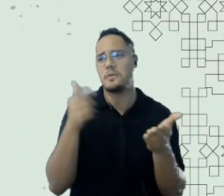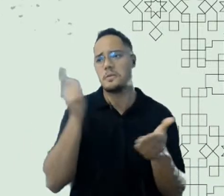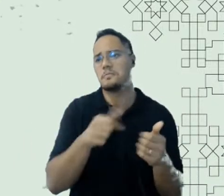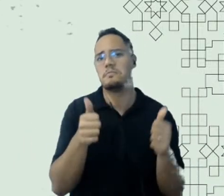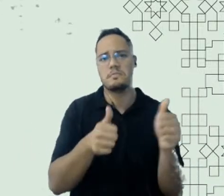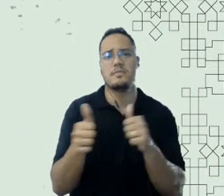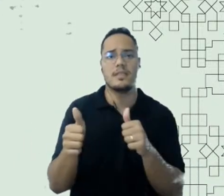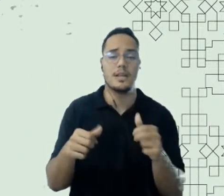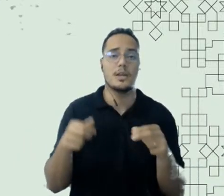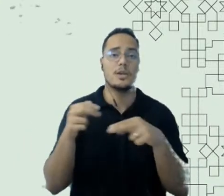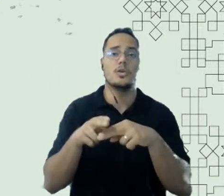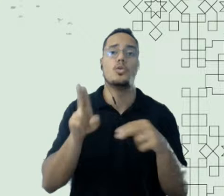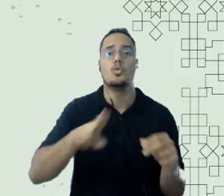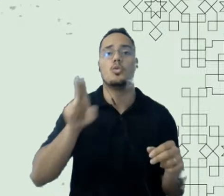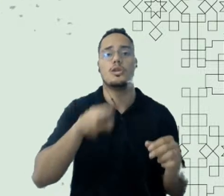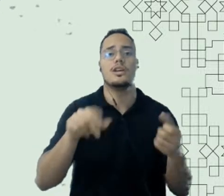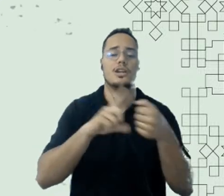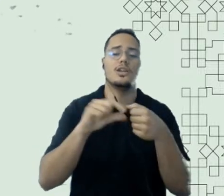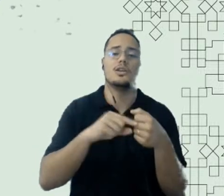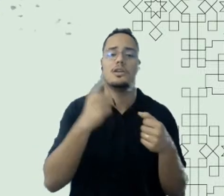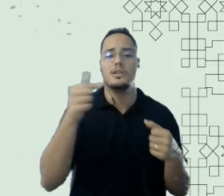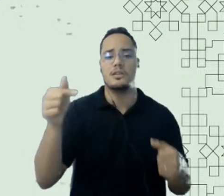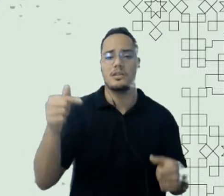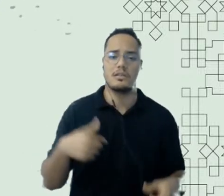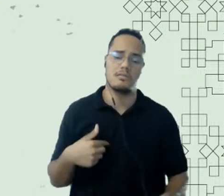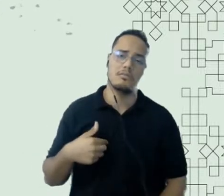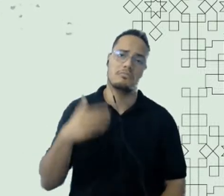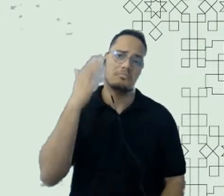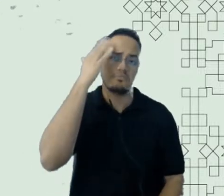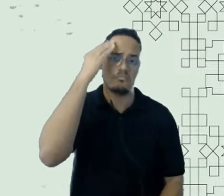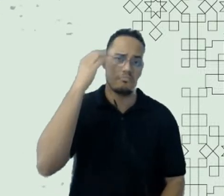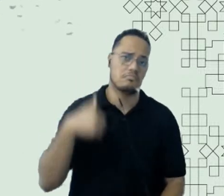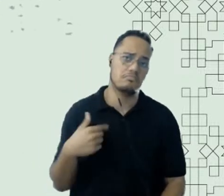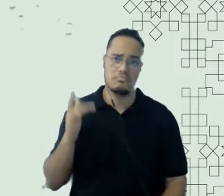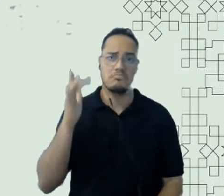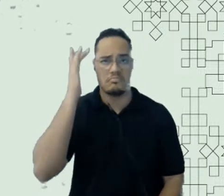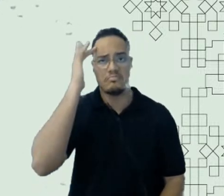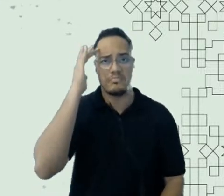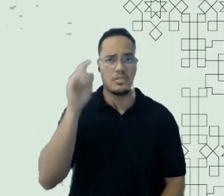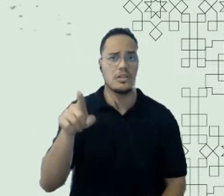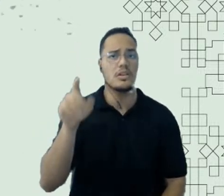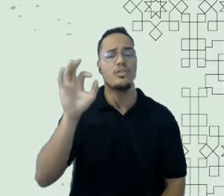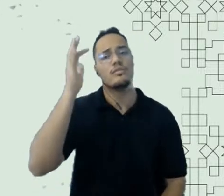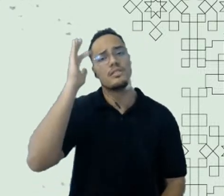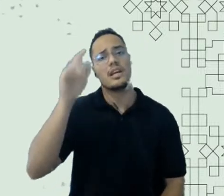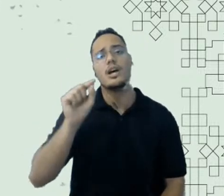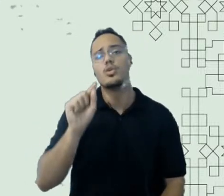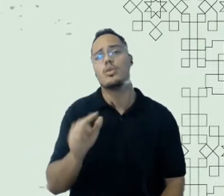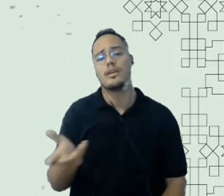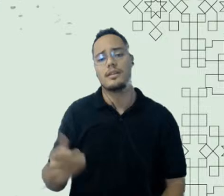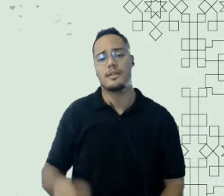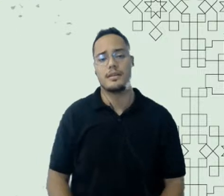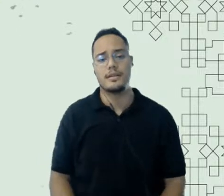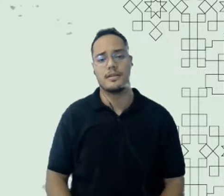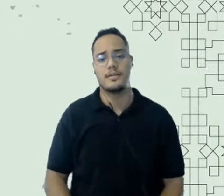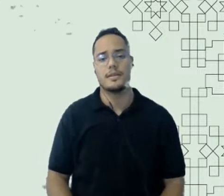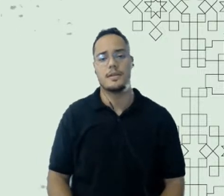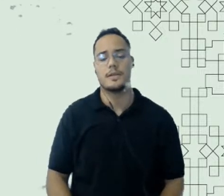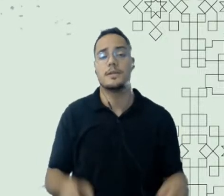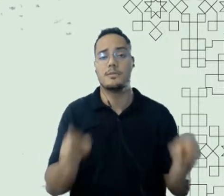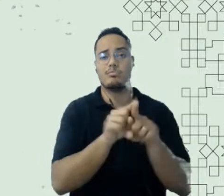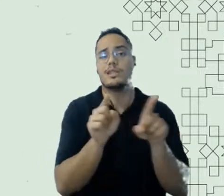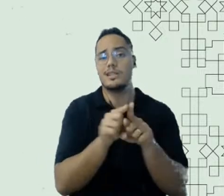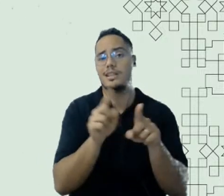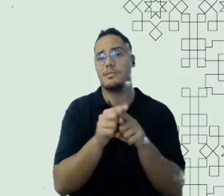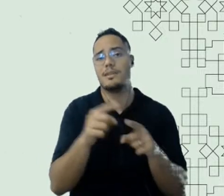right? Yeah, but you have heard also about the TikTok case and the fact that suddenly music disappeared on